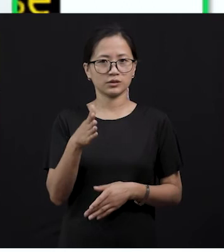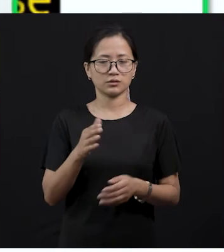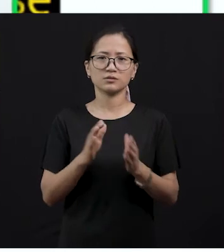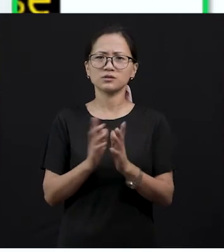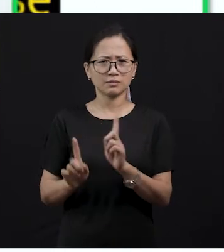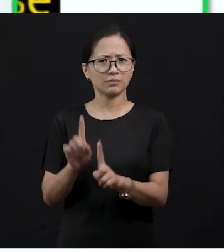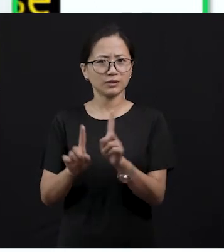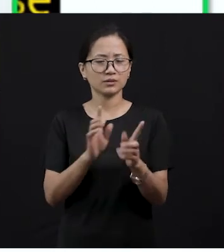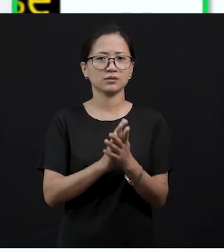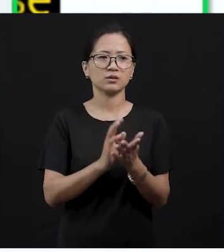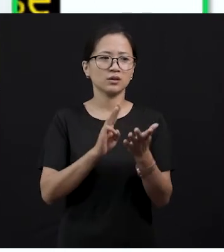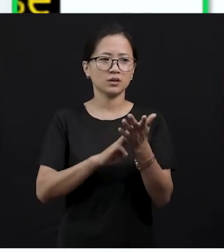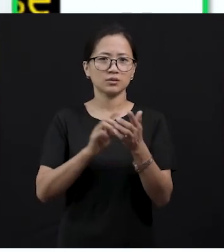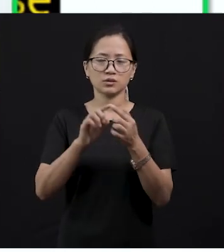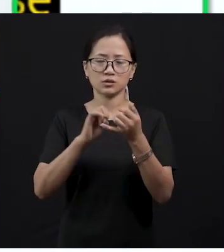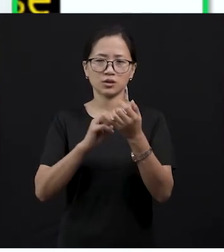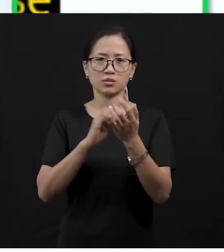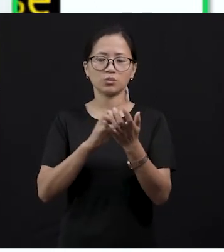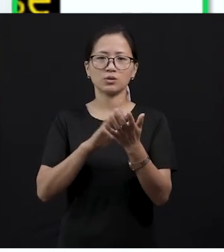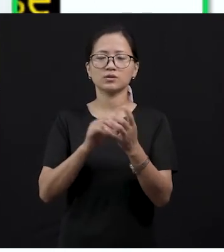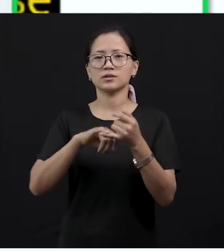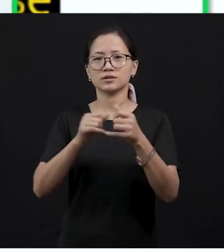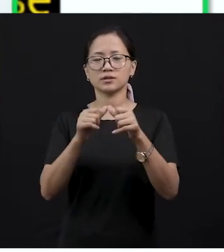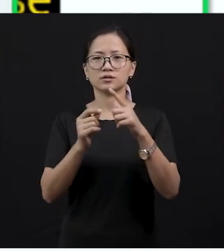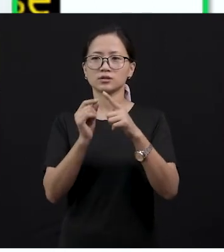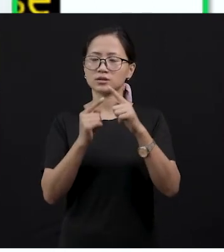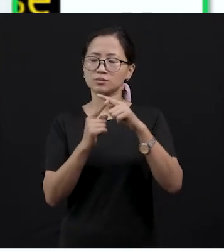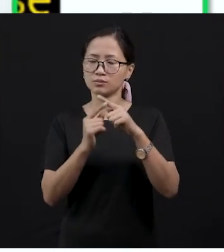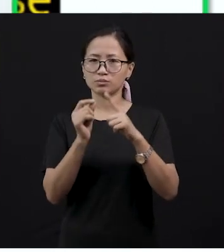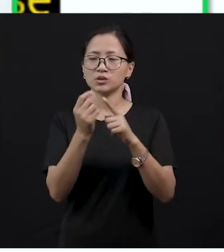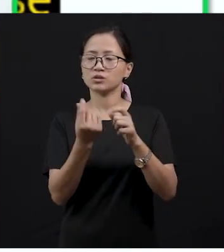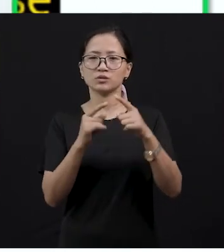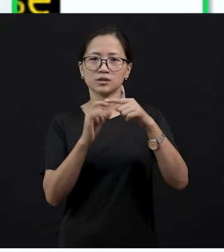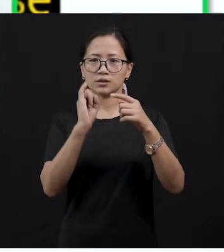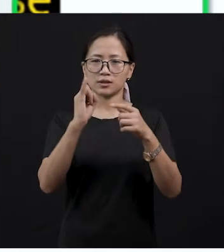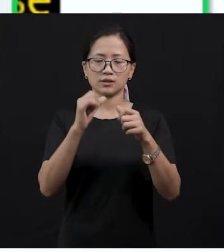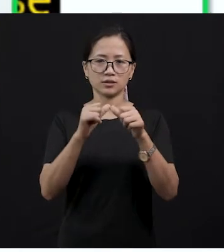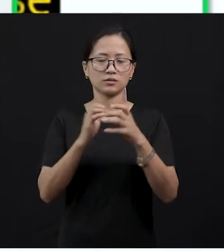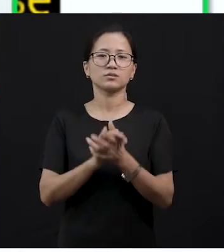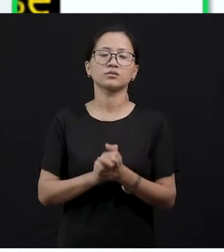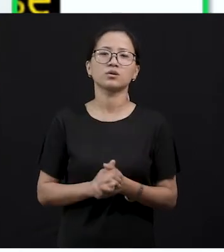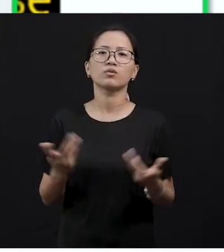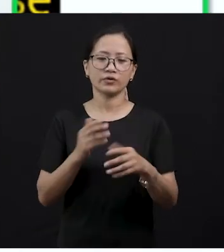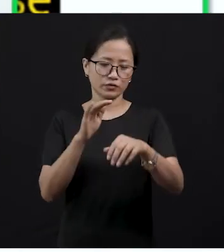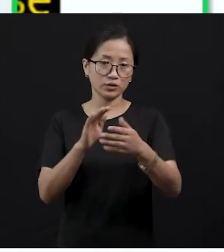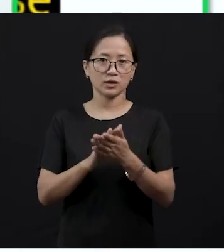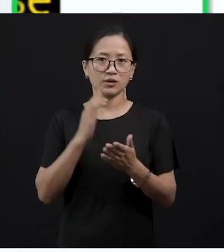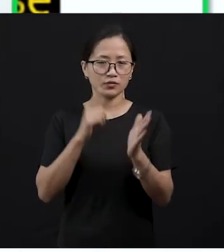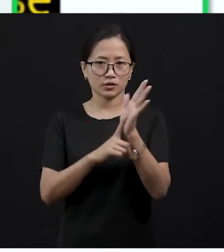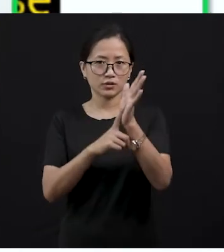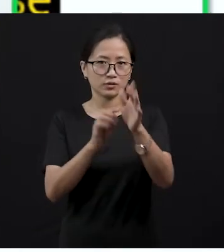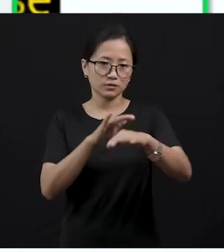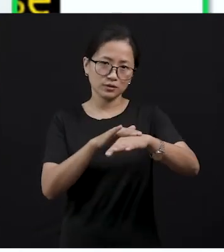it is mimosa, okay? Botanical name is Mimosa pudica. So this, if you touch it, what happens? It